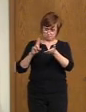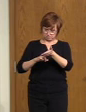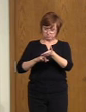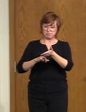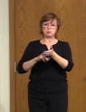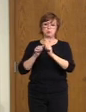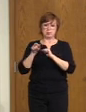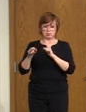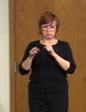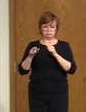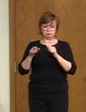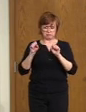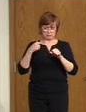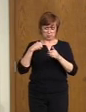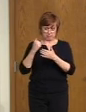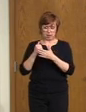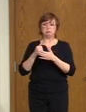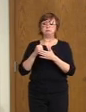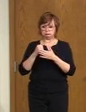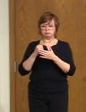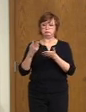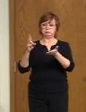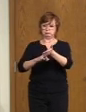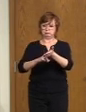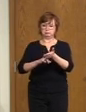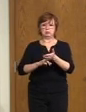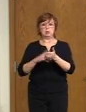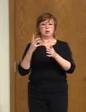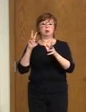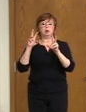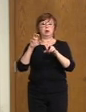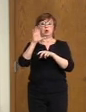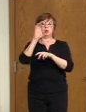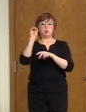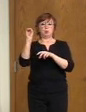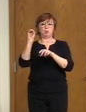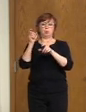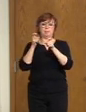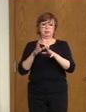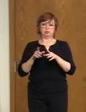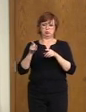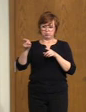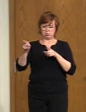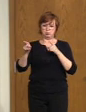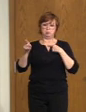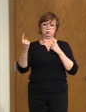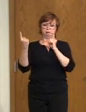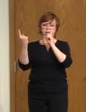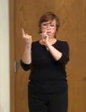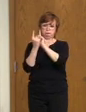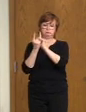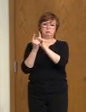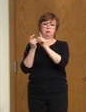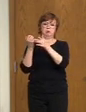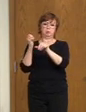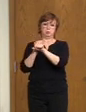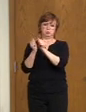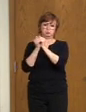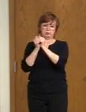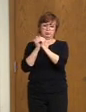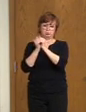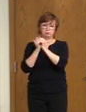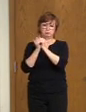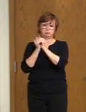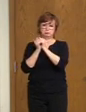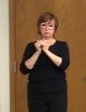authority, and we're working with them now in a co-management model within the facility to ensure that the care that's being received and the staff. One of